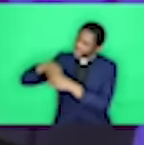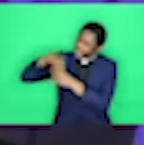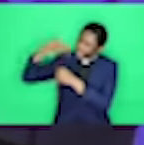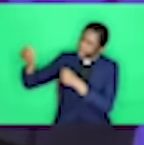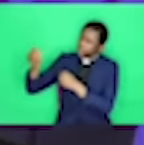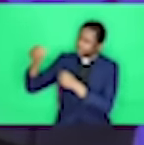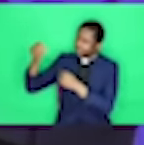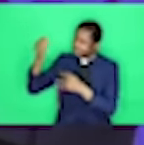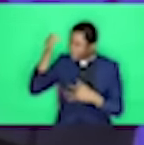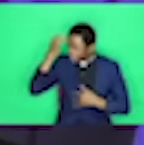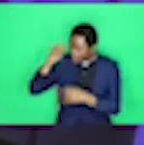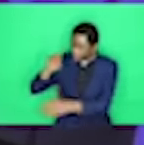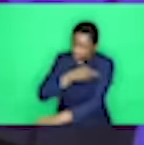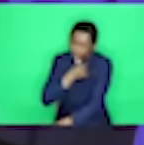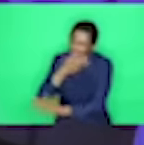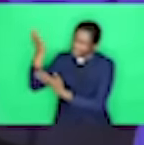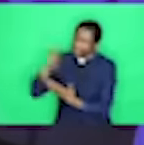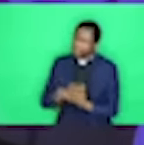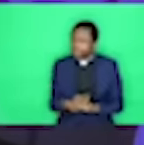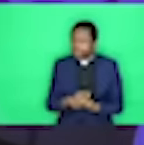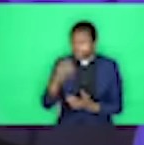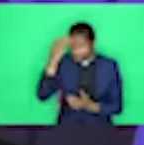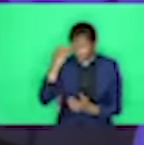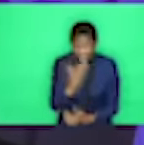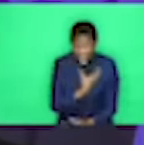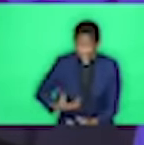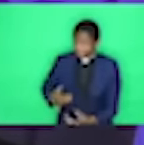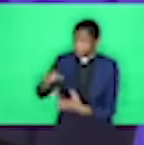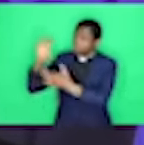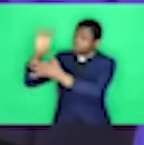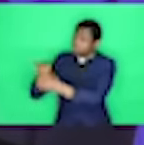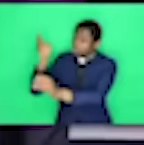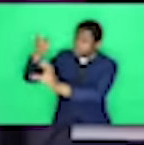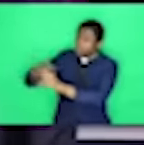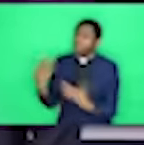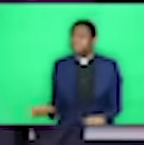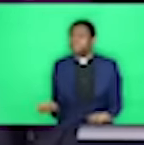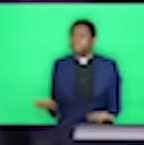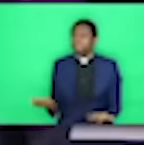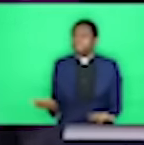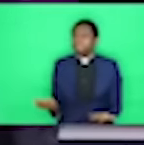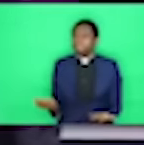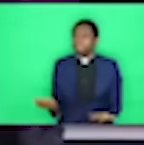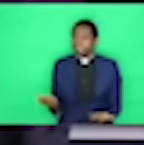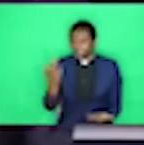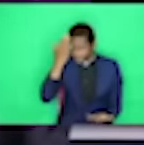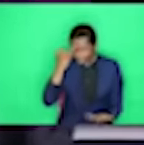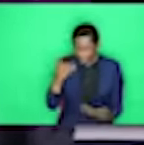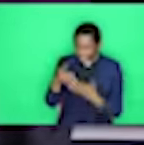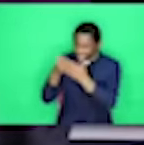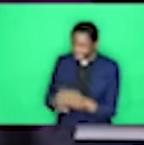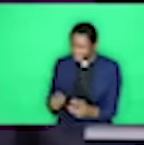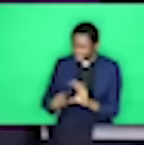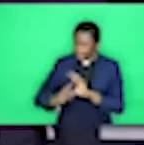Why are chiefs joining them? Why are our leaders running away and leaving us